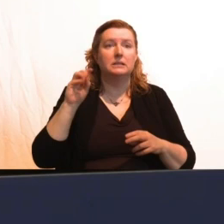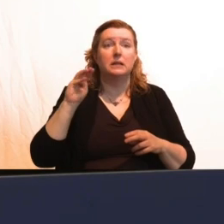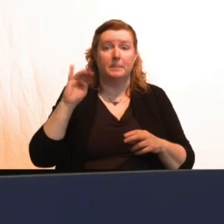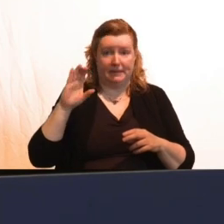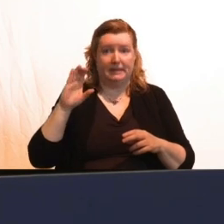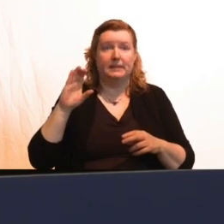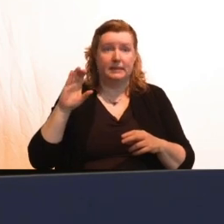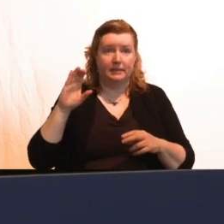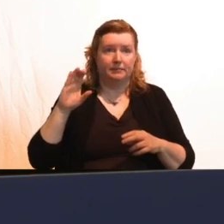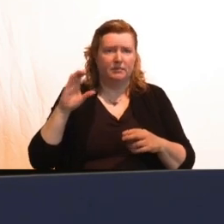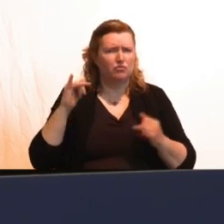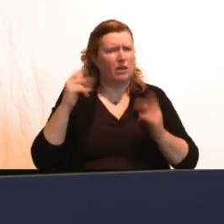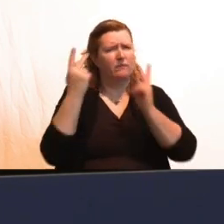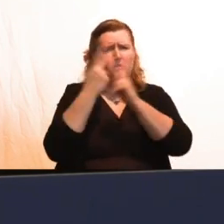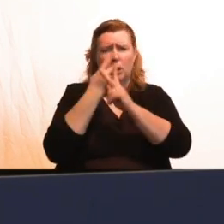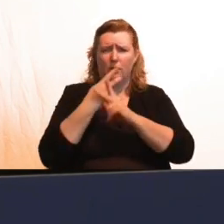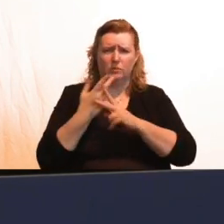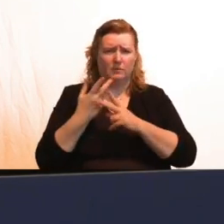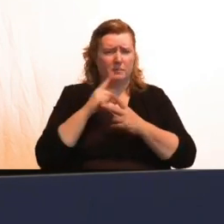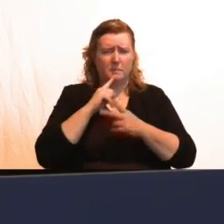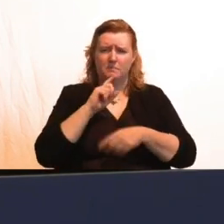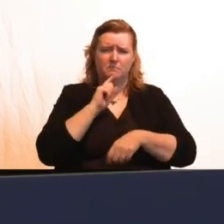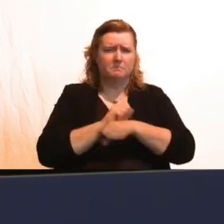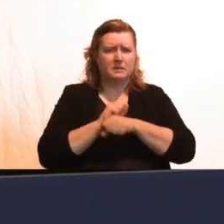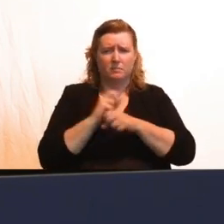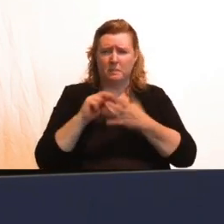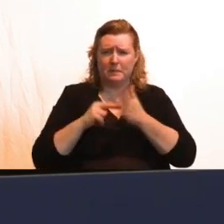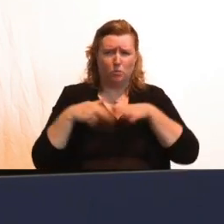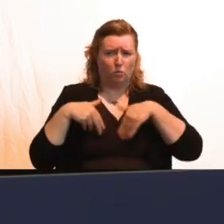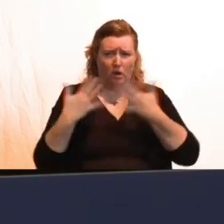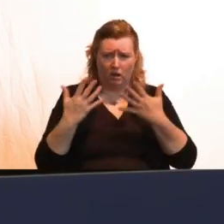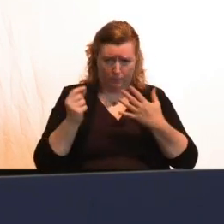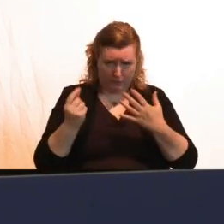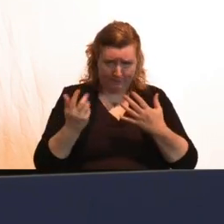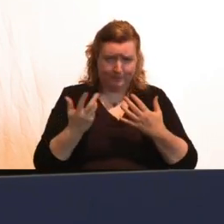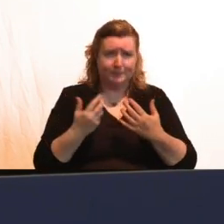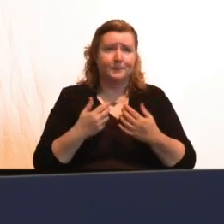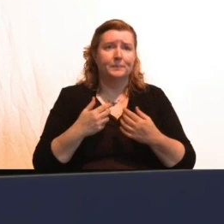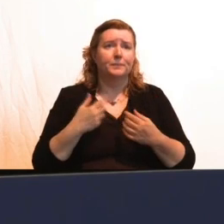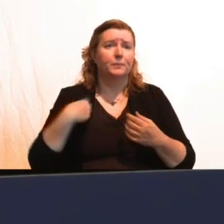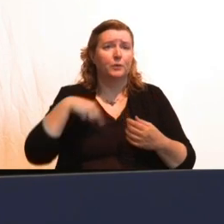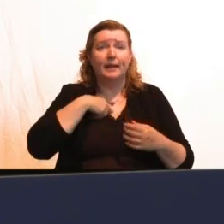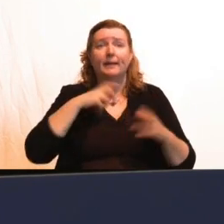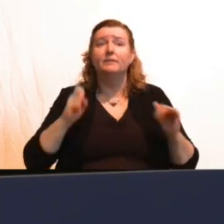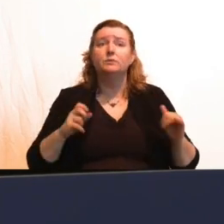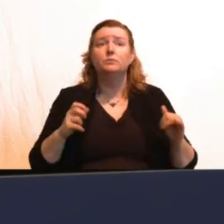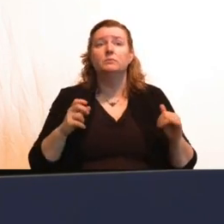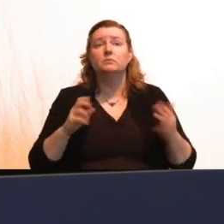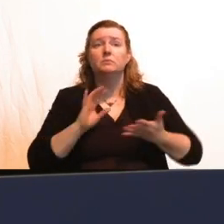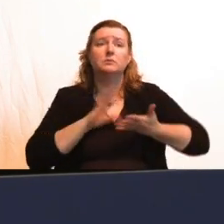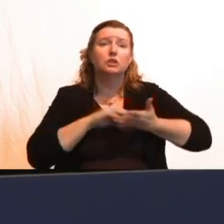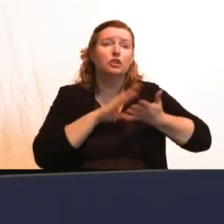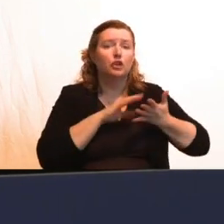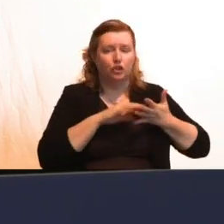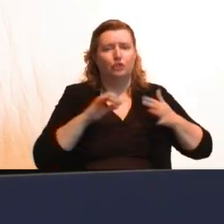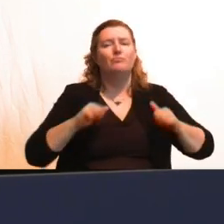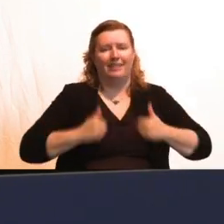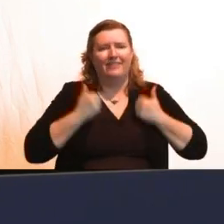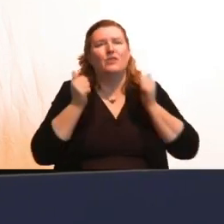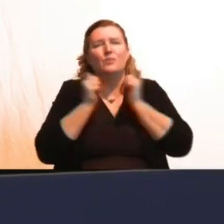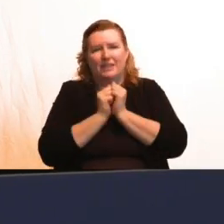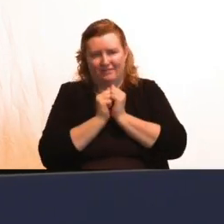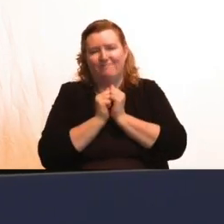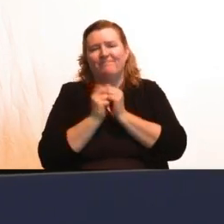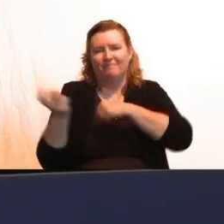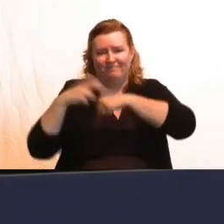and learning to live with the virus, you know, that really does encompass this ongoing need for us to take that personal responsibility